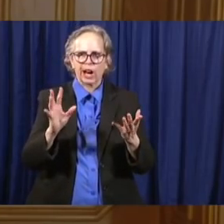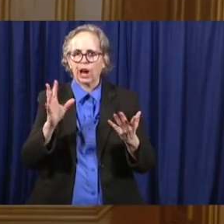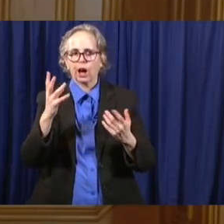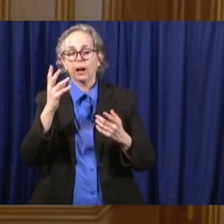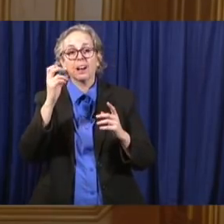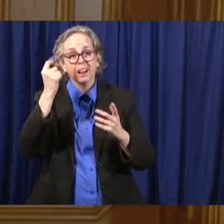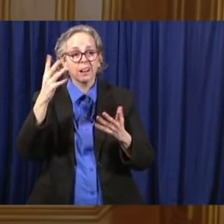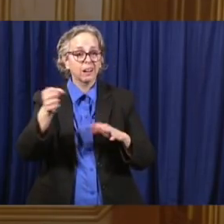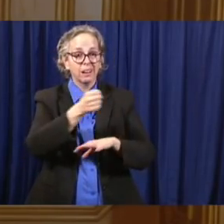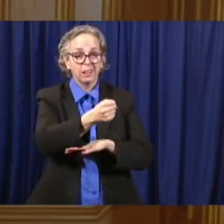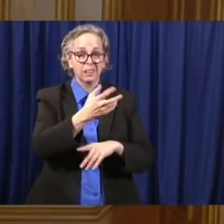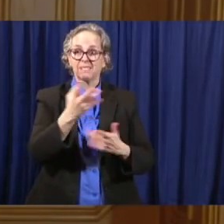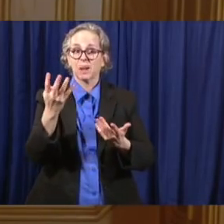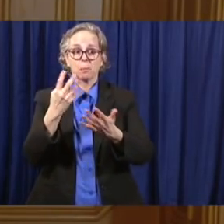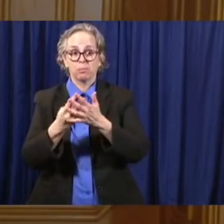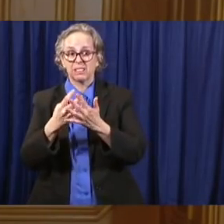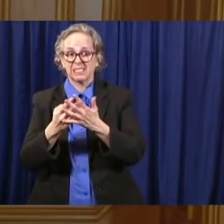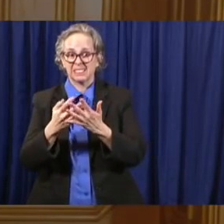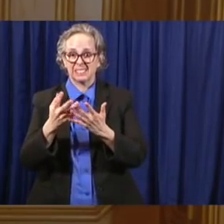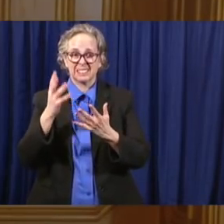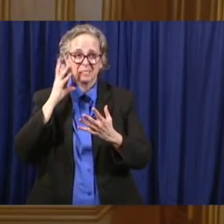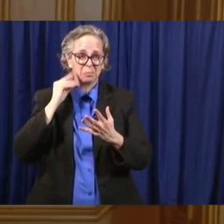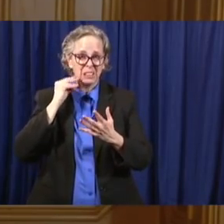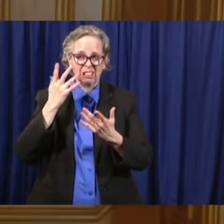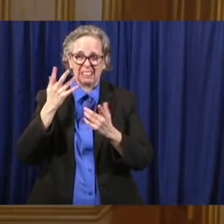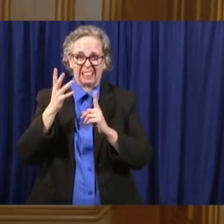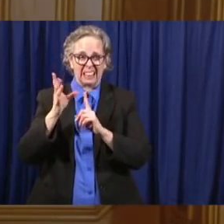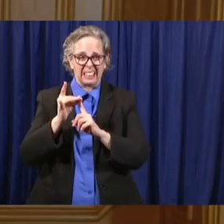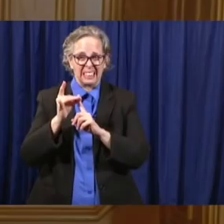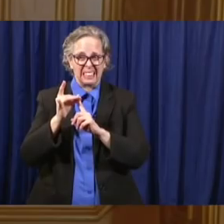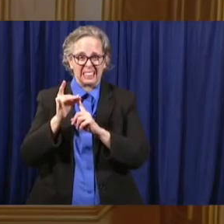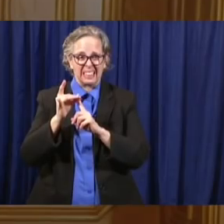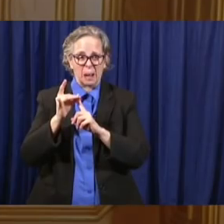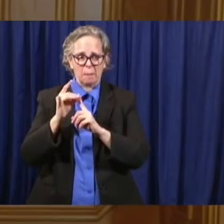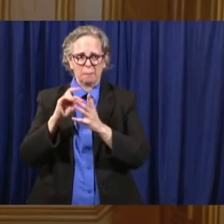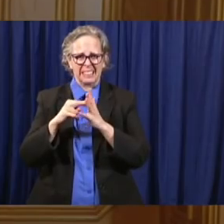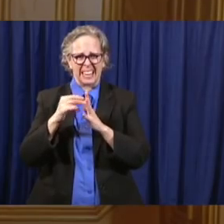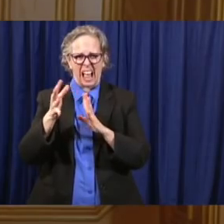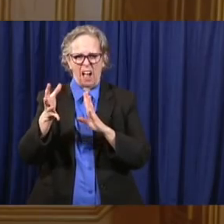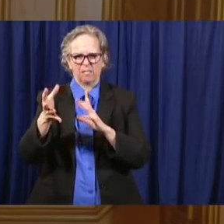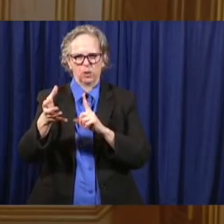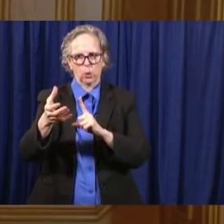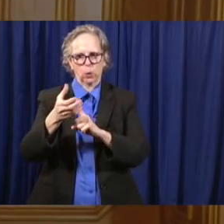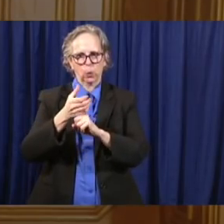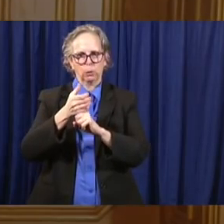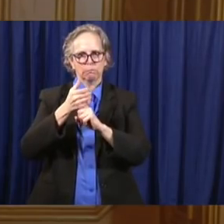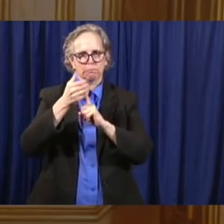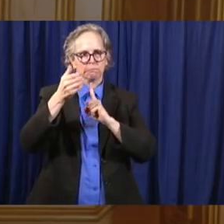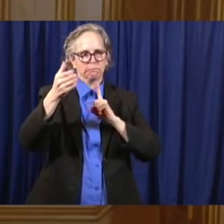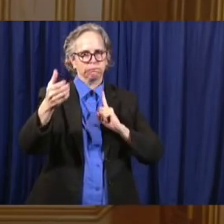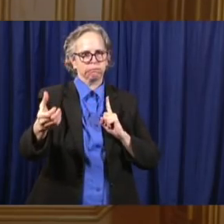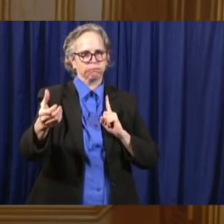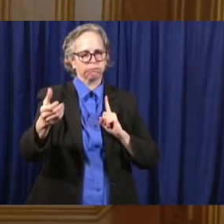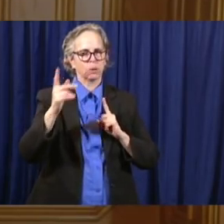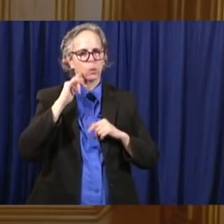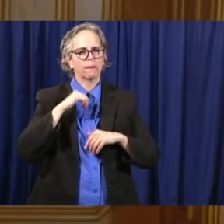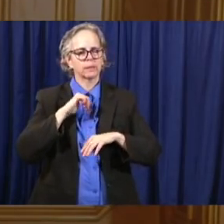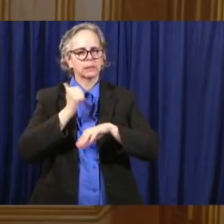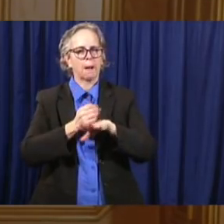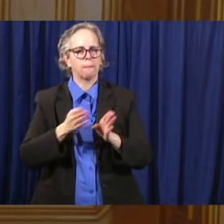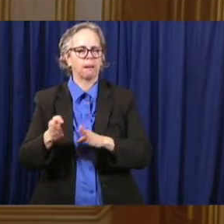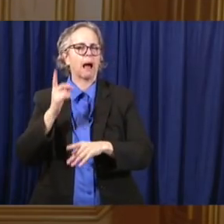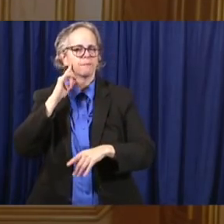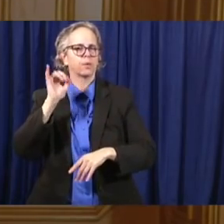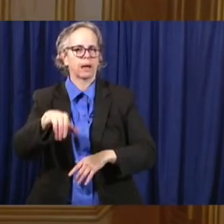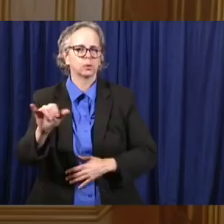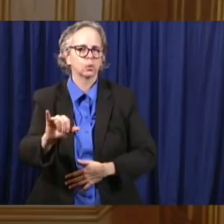had the COVID-19, there'd have to be some arrangement to deal with that as well. So that would be something that we